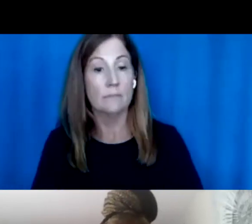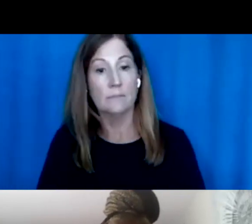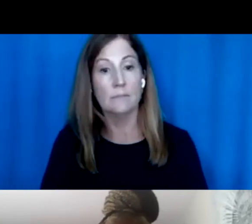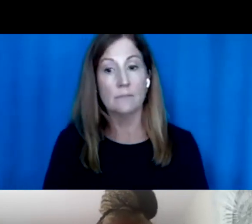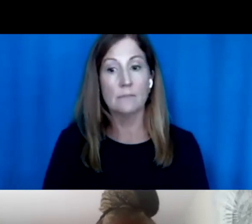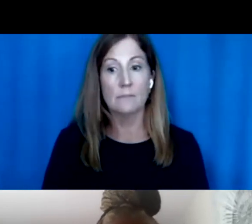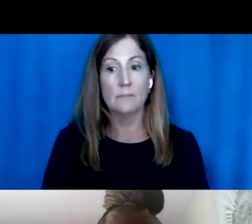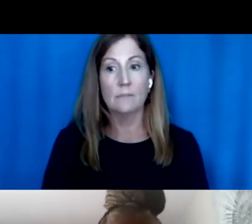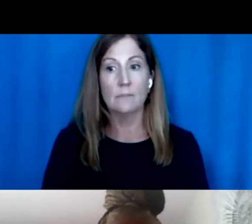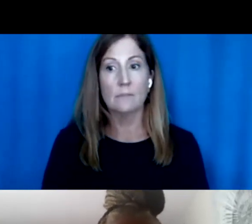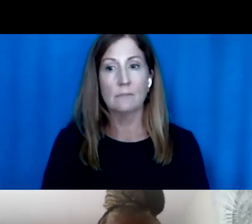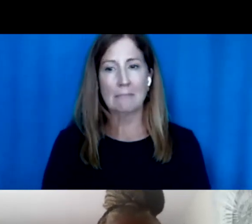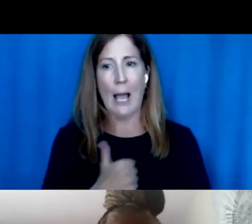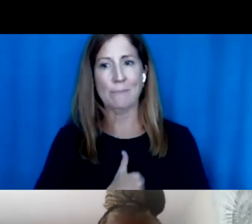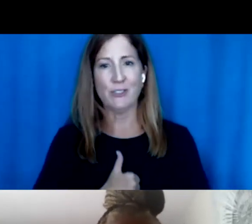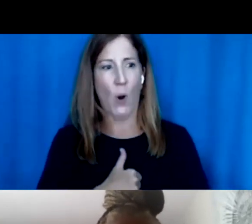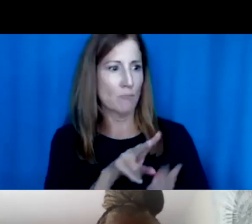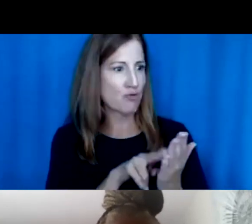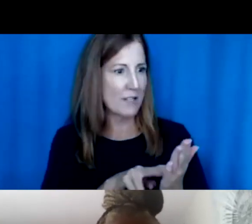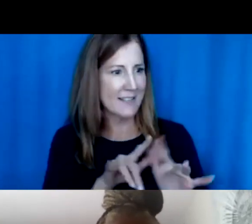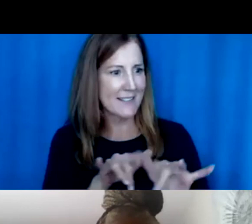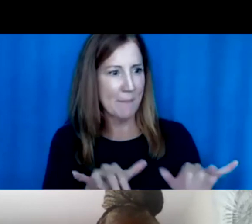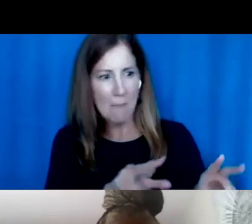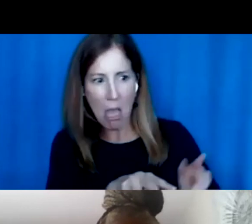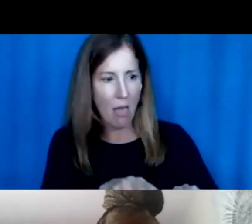I'm sorry, I'm reading and talking at the same time.